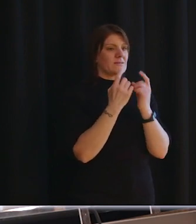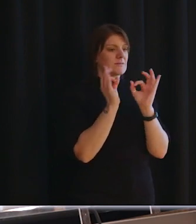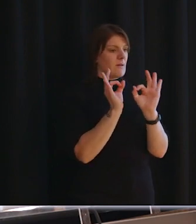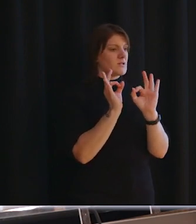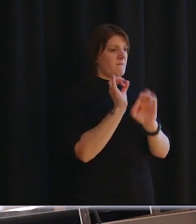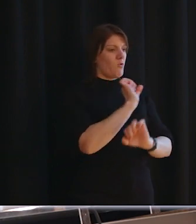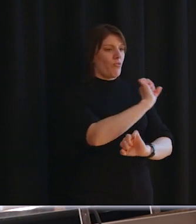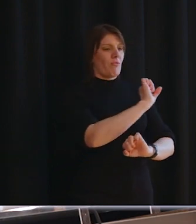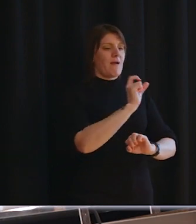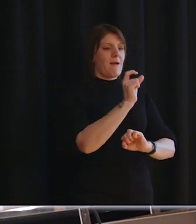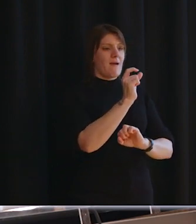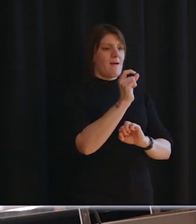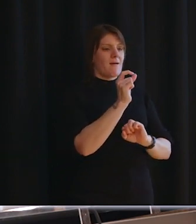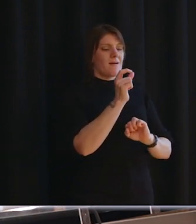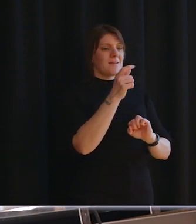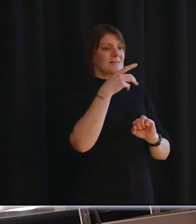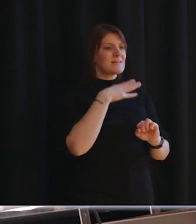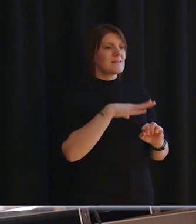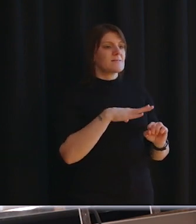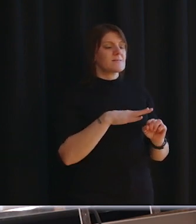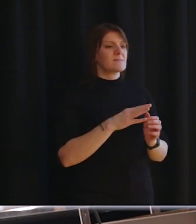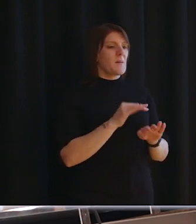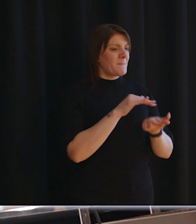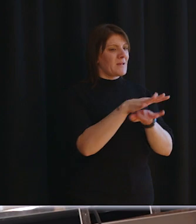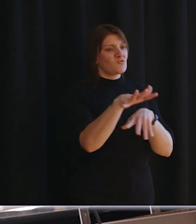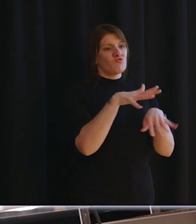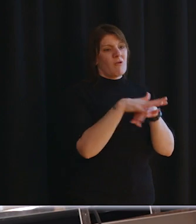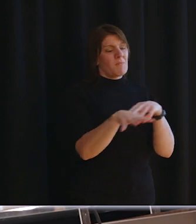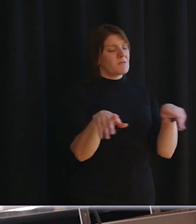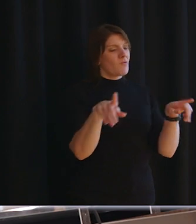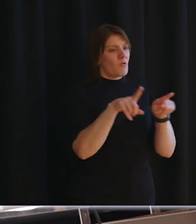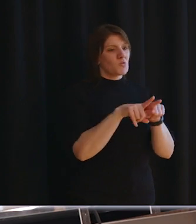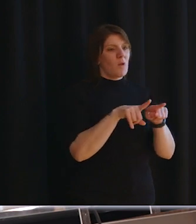need. Mainstream, it's not so much like that.